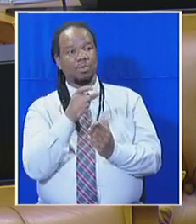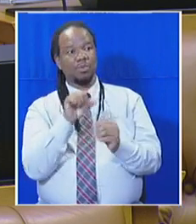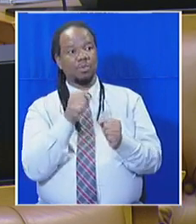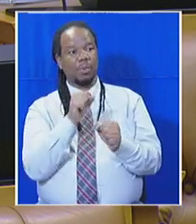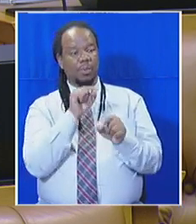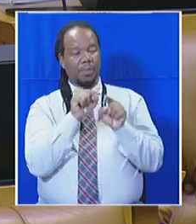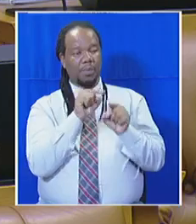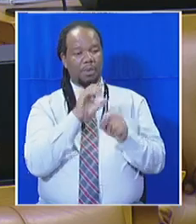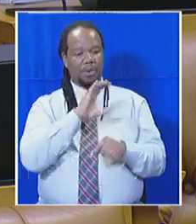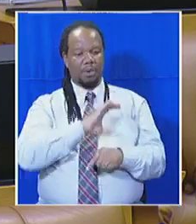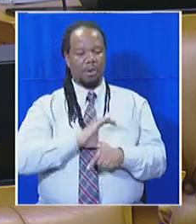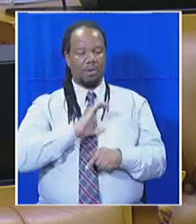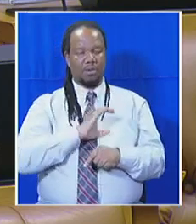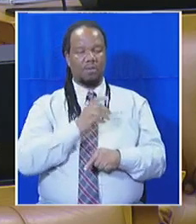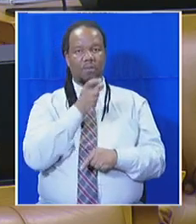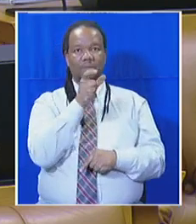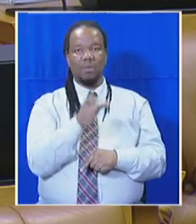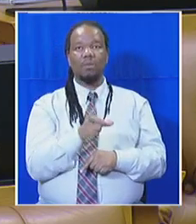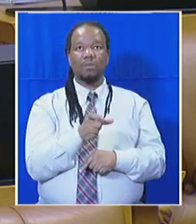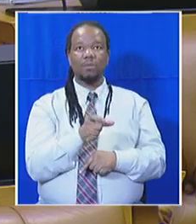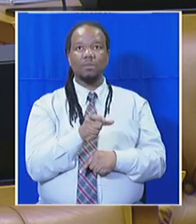whether it is in the context of a